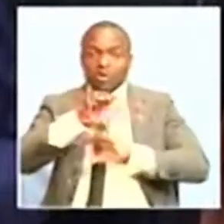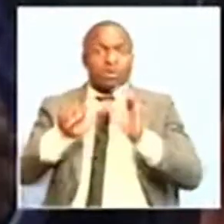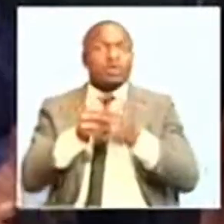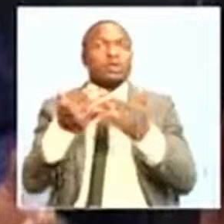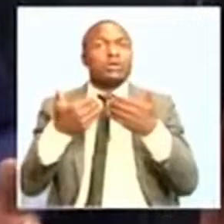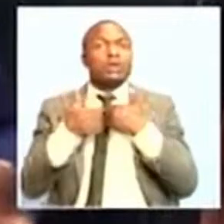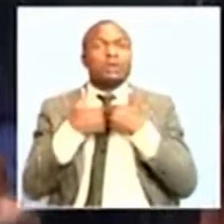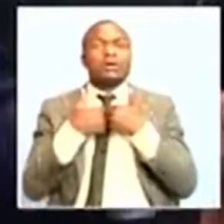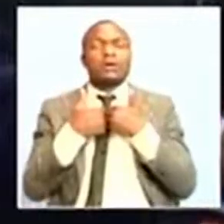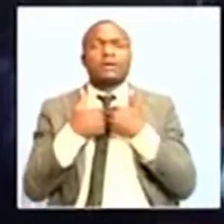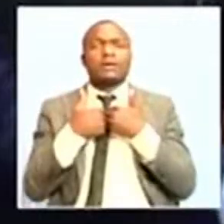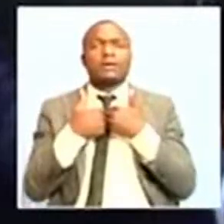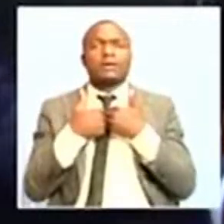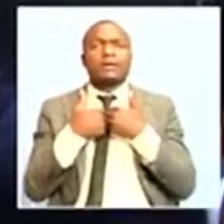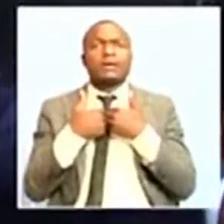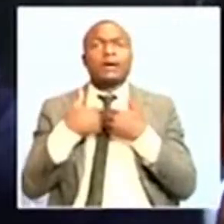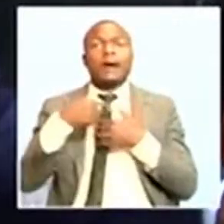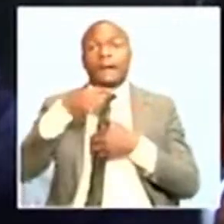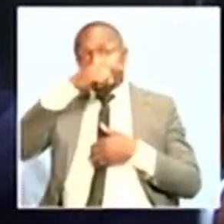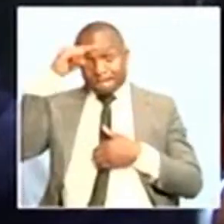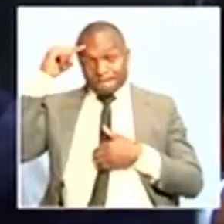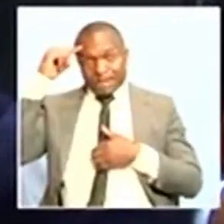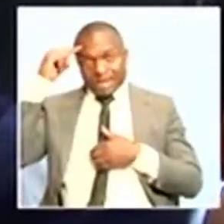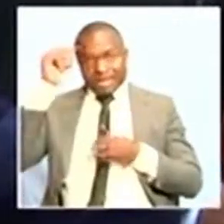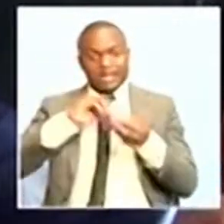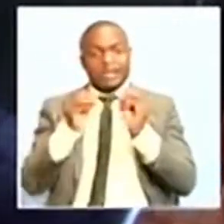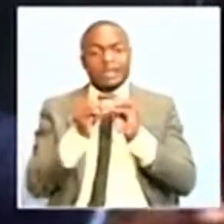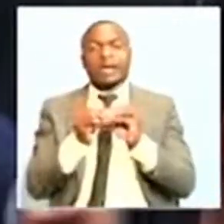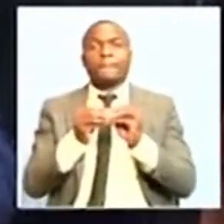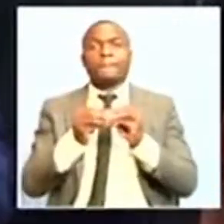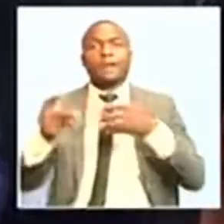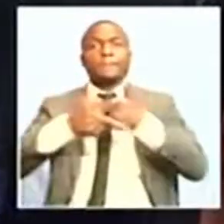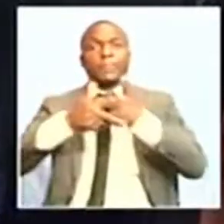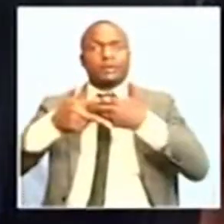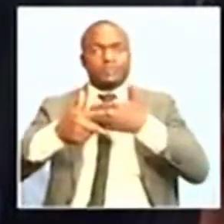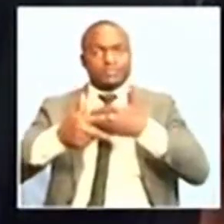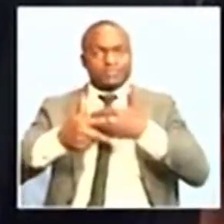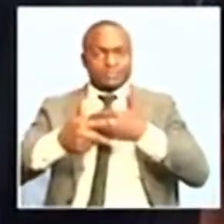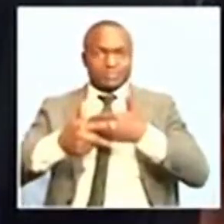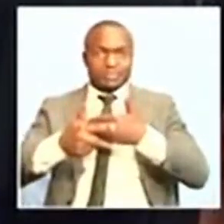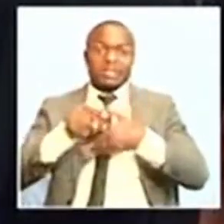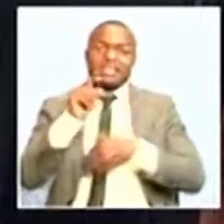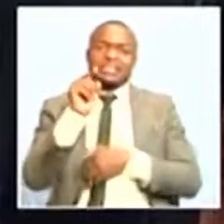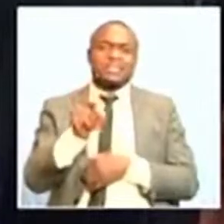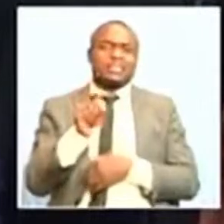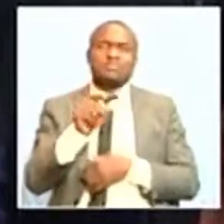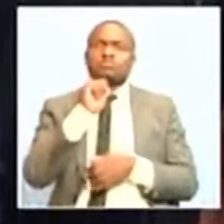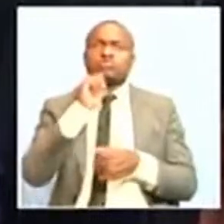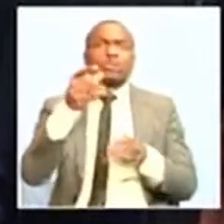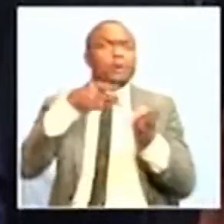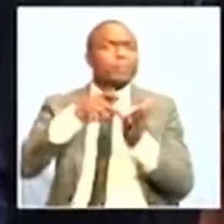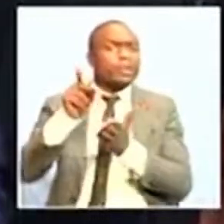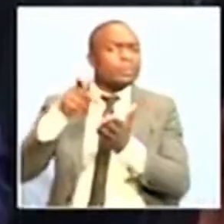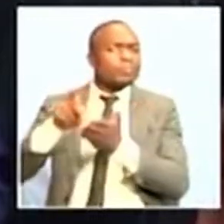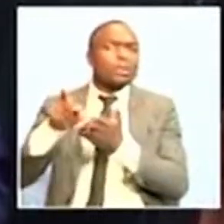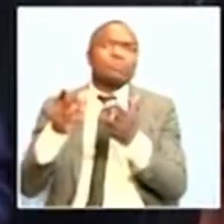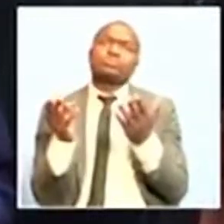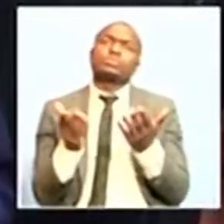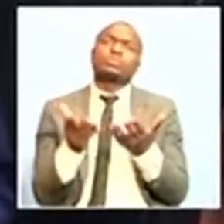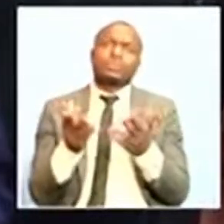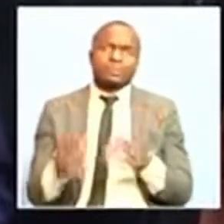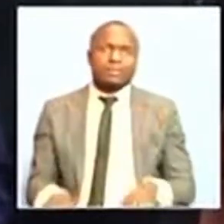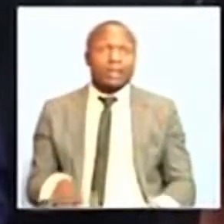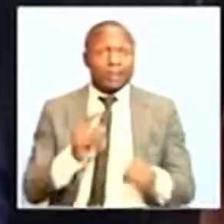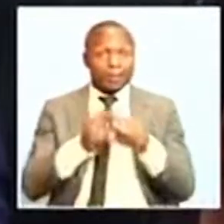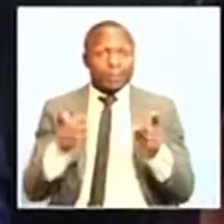got black number plates. And I said, are these taxis which we are using in this country? He says, yes. And those, Chair, are not paying anything at all.